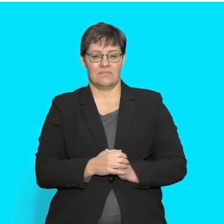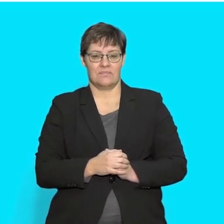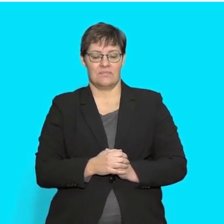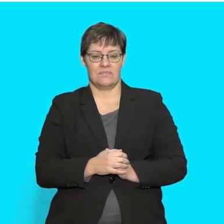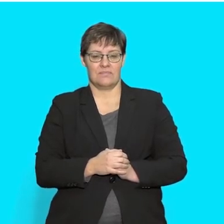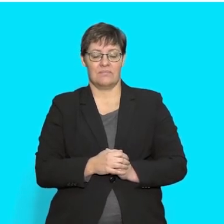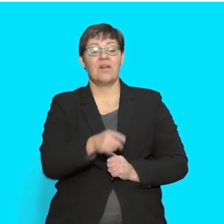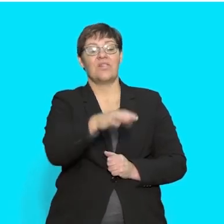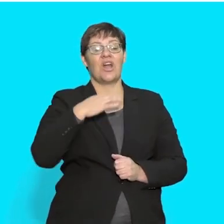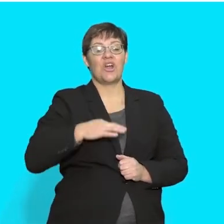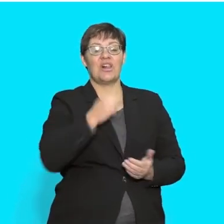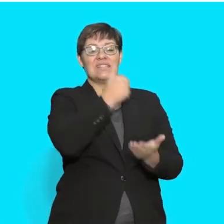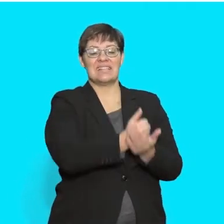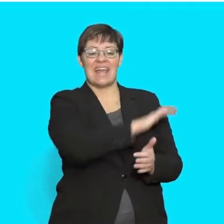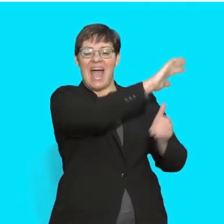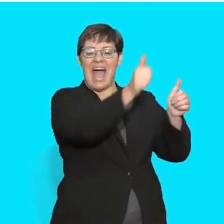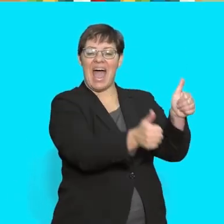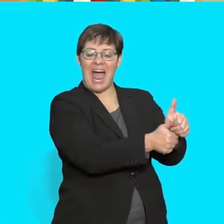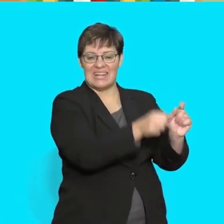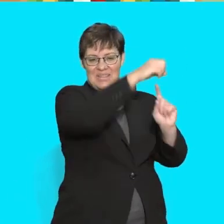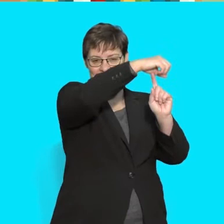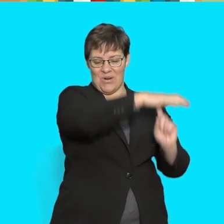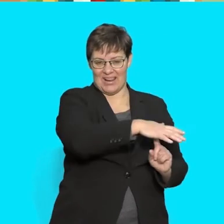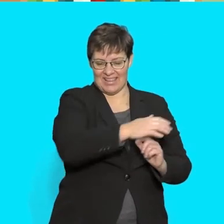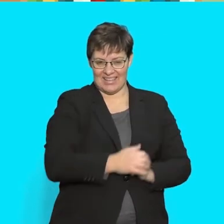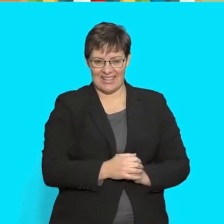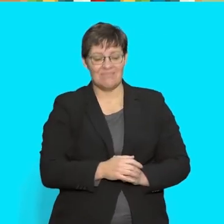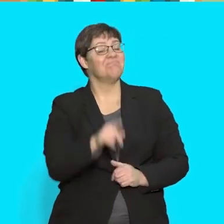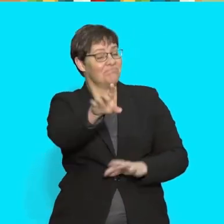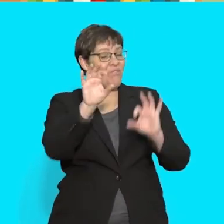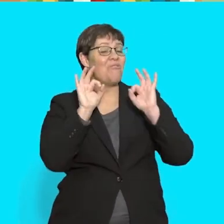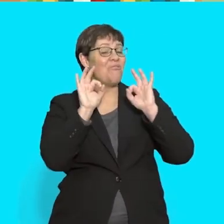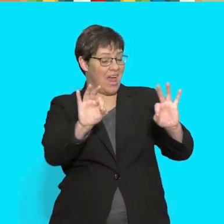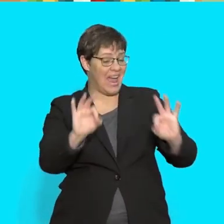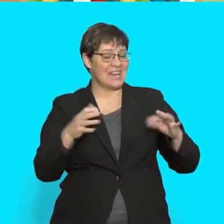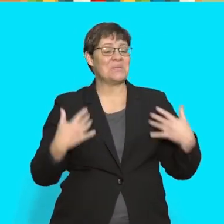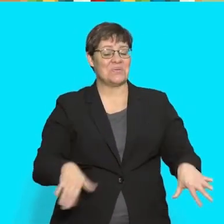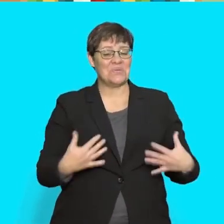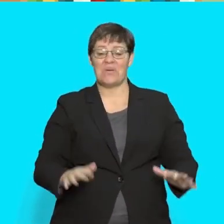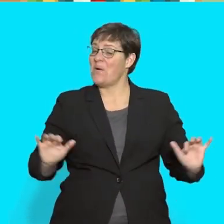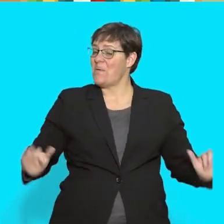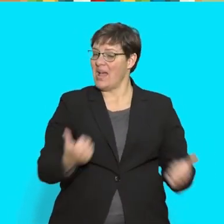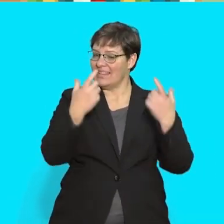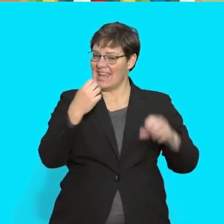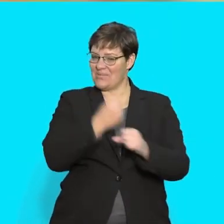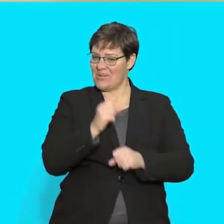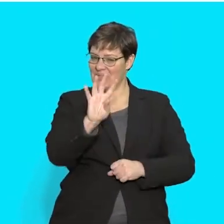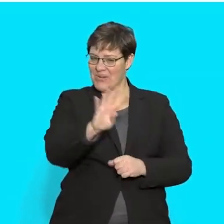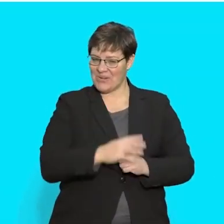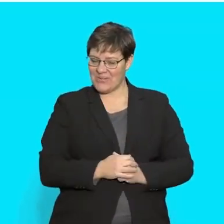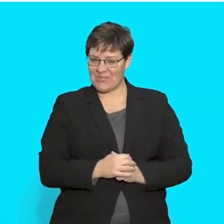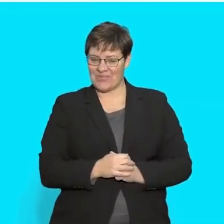The girls sat under the umbrella. Absolutely fabulous. Well done, grade 4s.